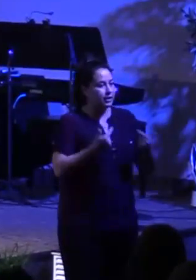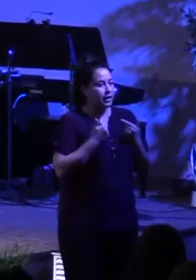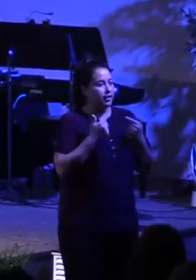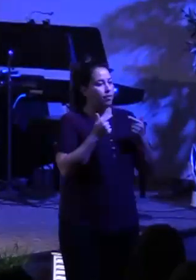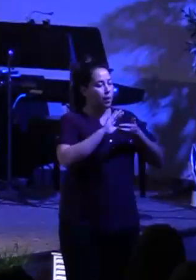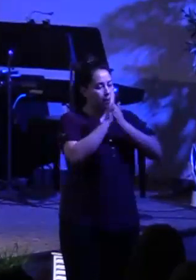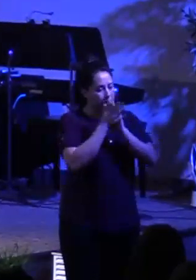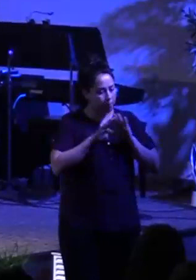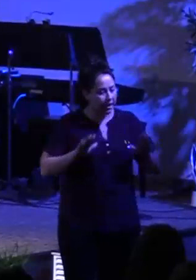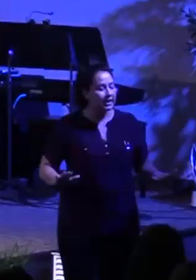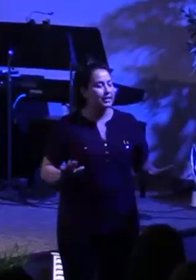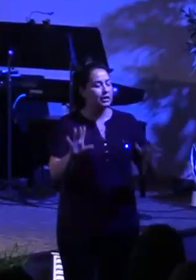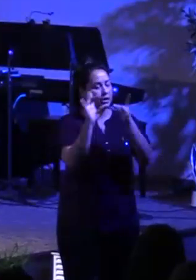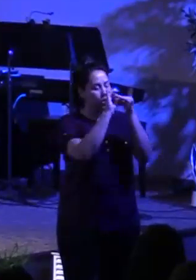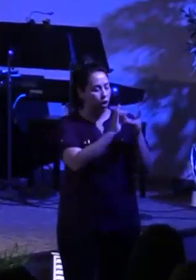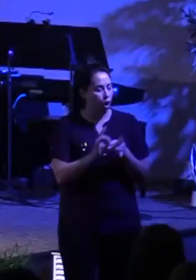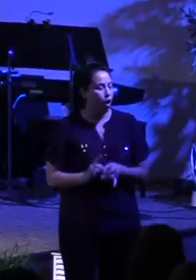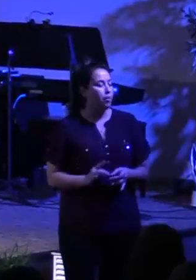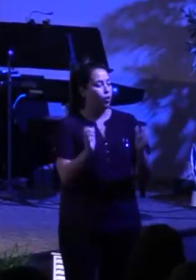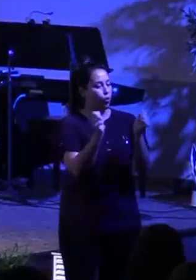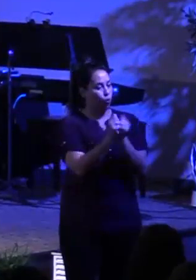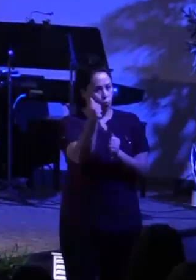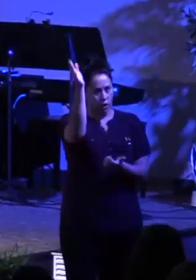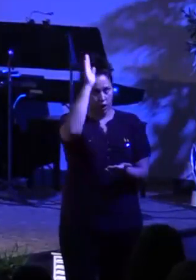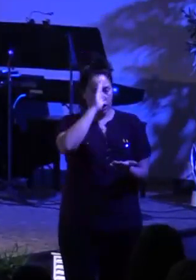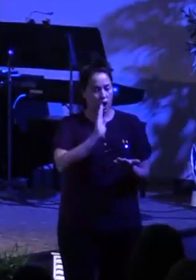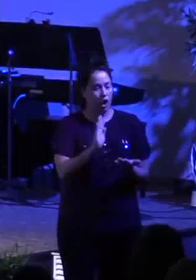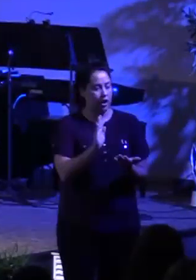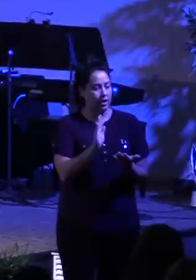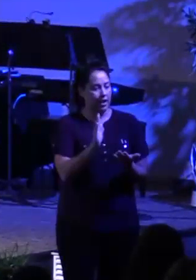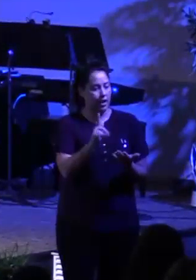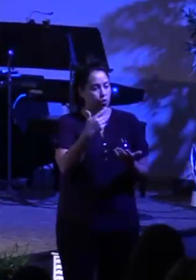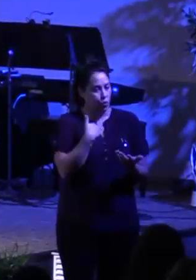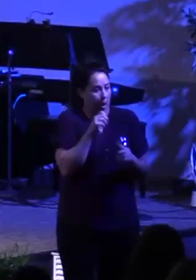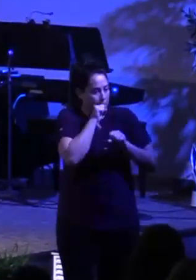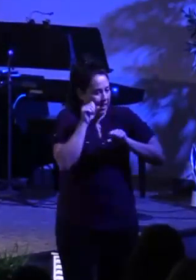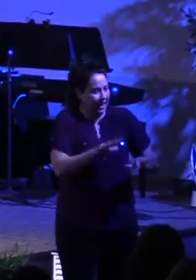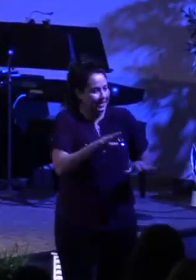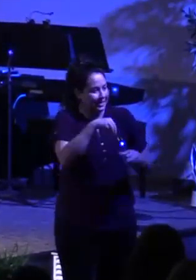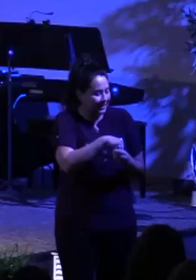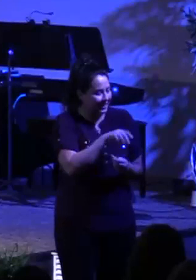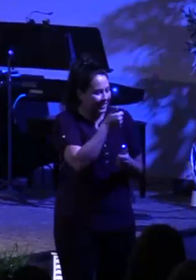harmony in the presence of God with blessings that come from that.